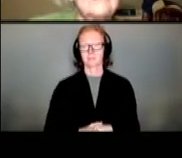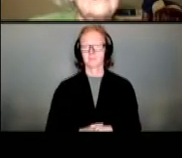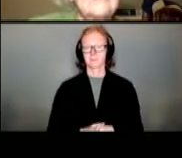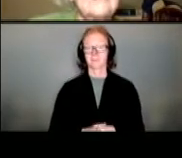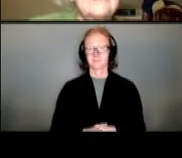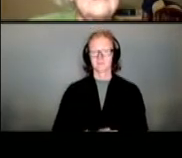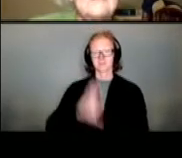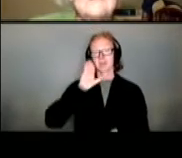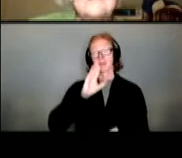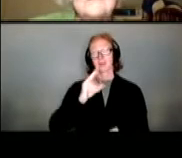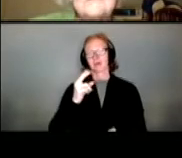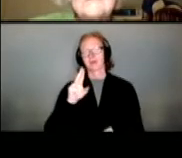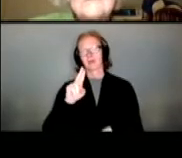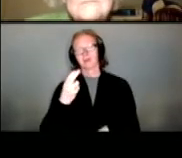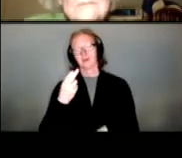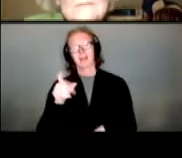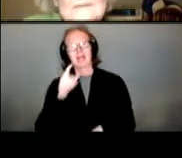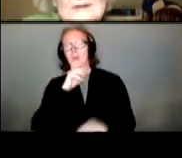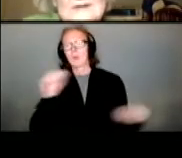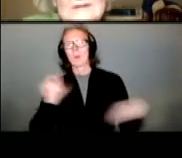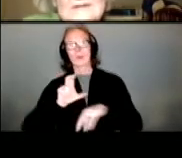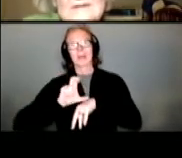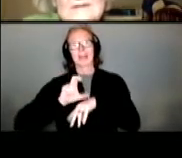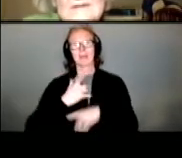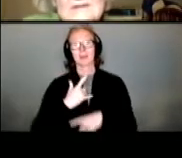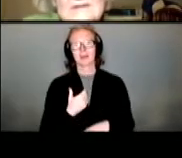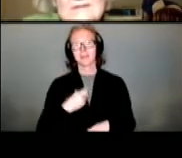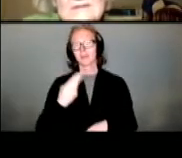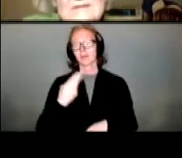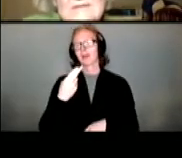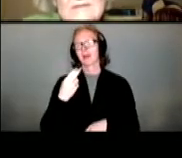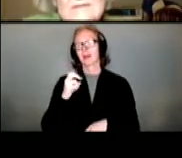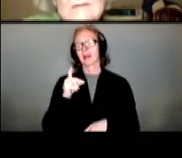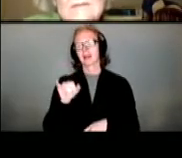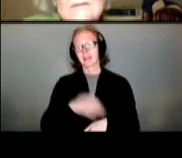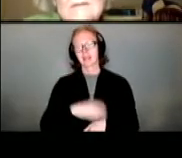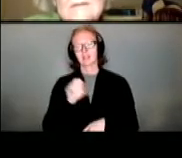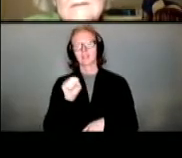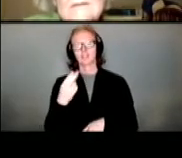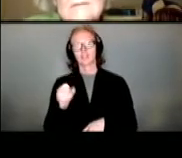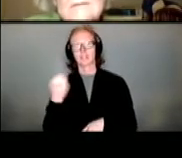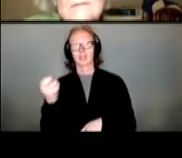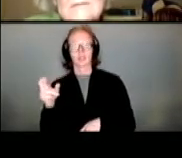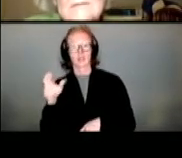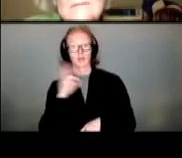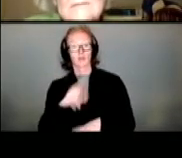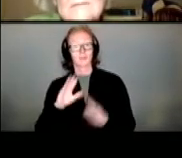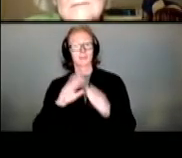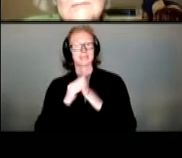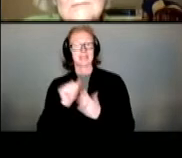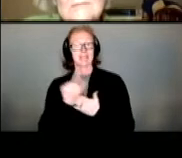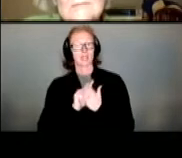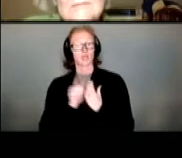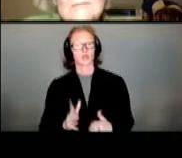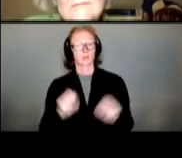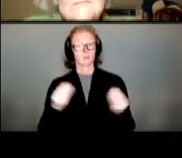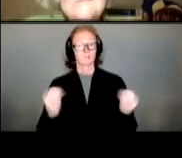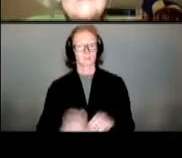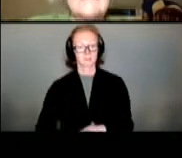Hi all, I'm sorry I'm off camera. Heidi Brown, she, her, from the city attorney's office. And